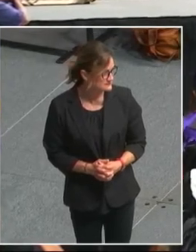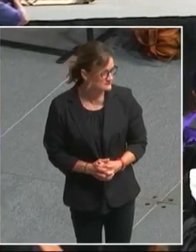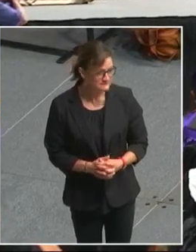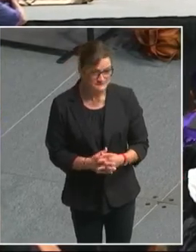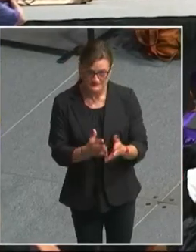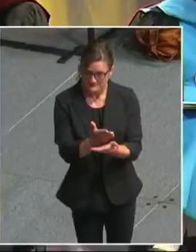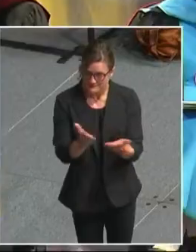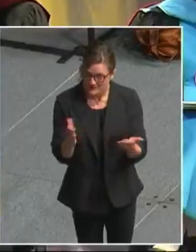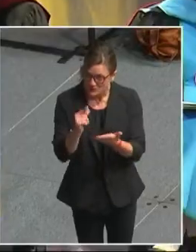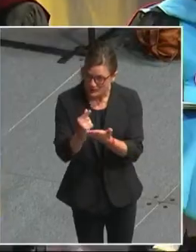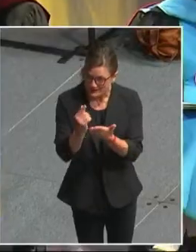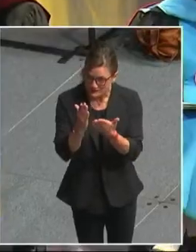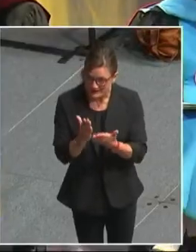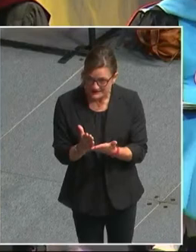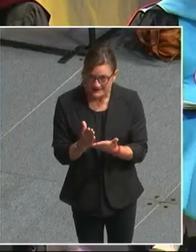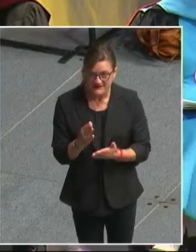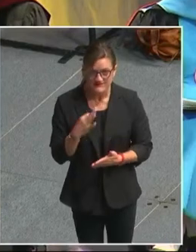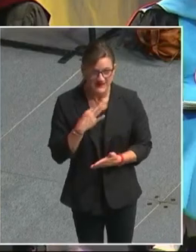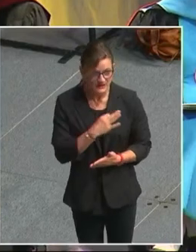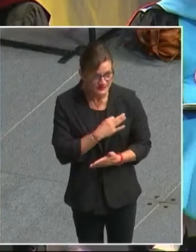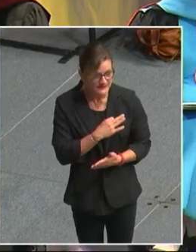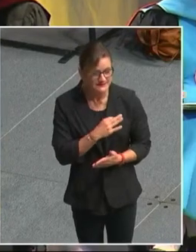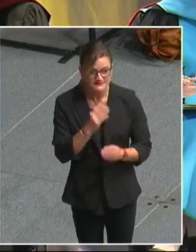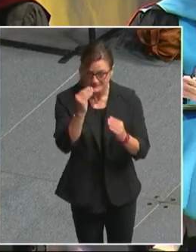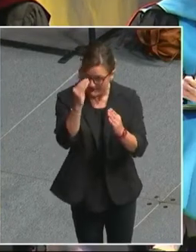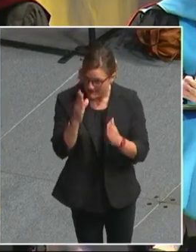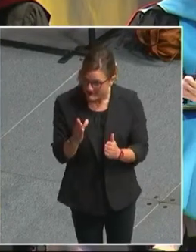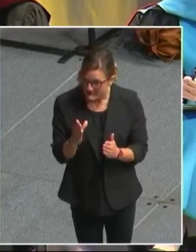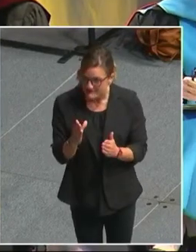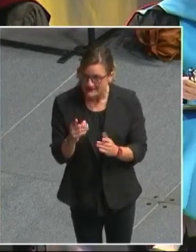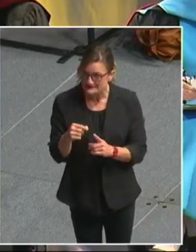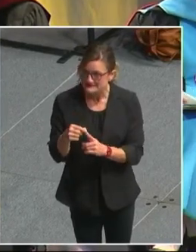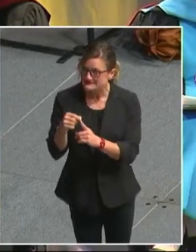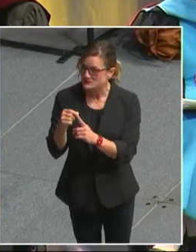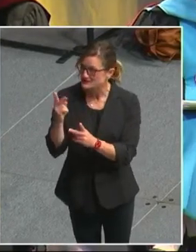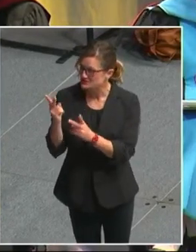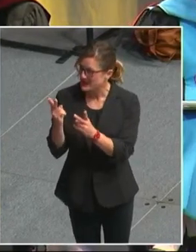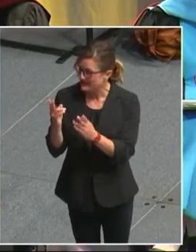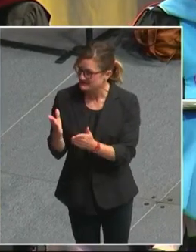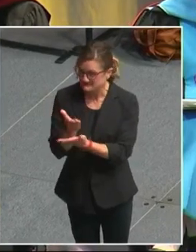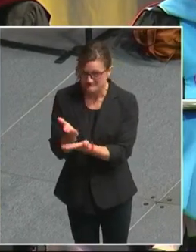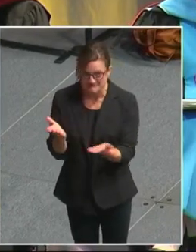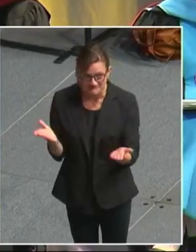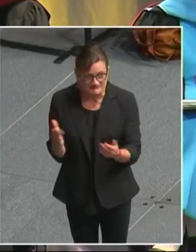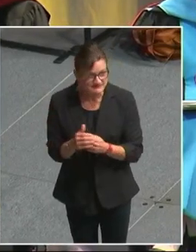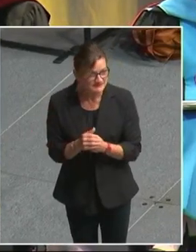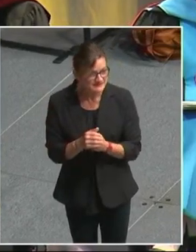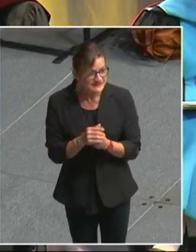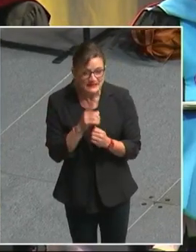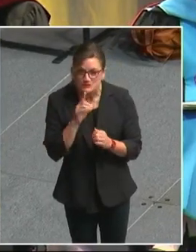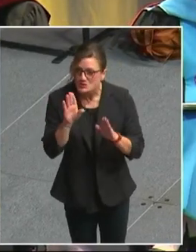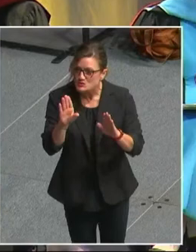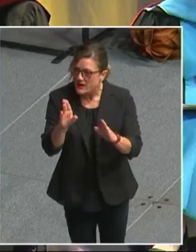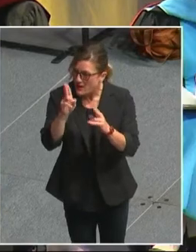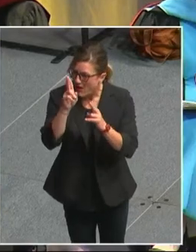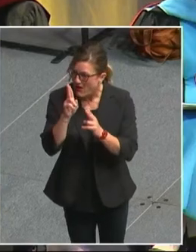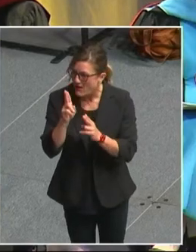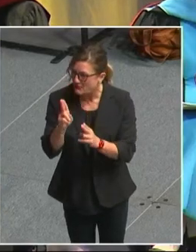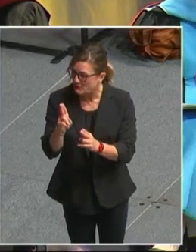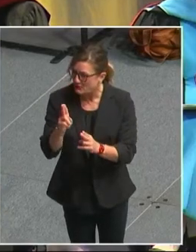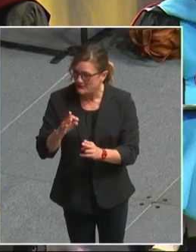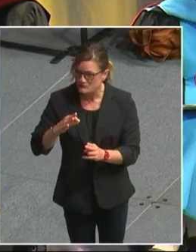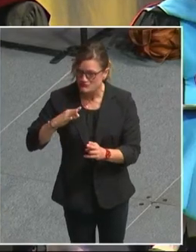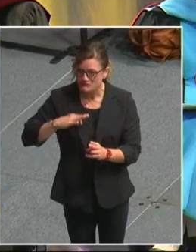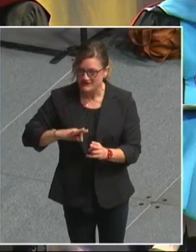Dear graduates, faculty, staff, and distinguished guests, it is a great honor and privilege